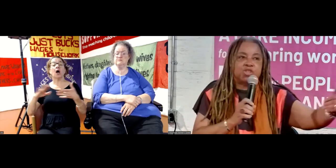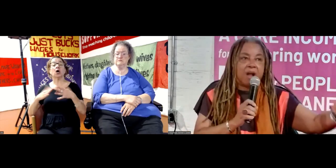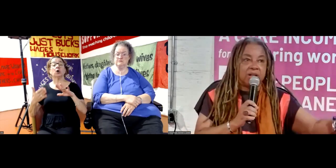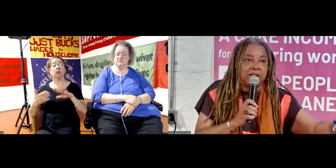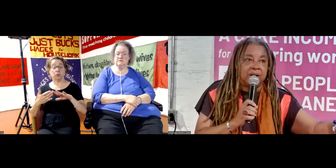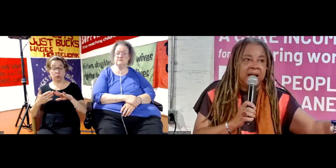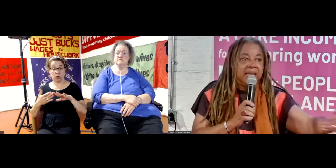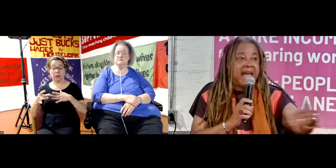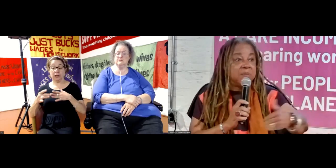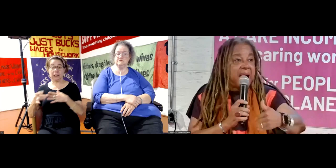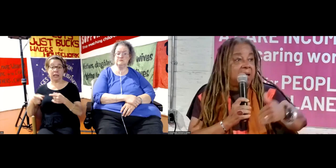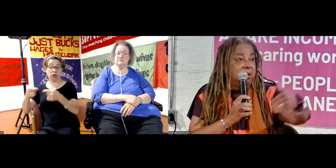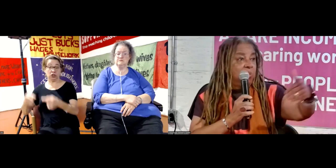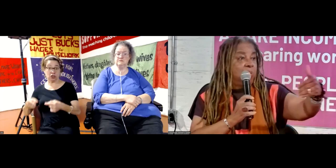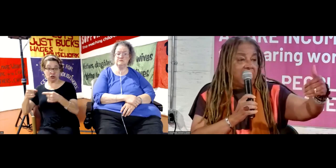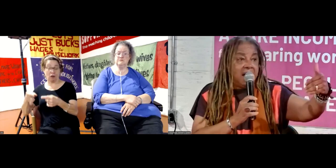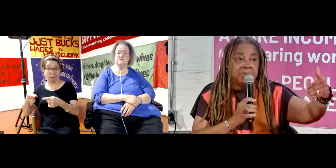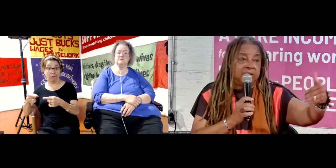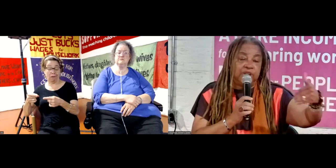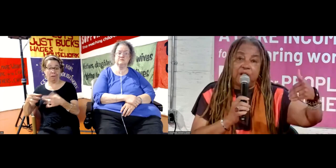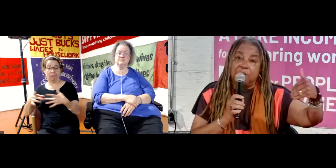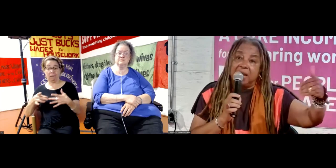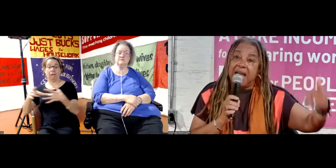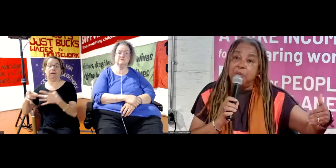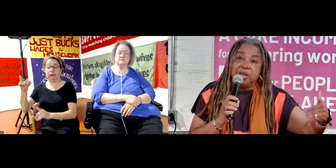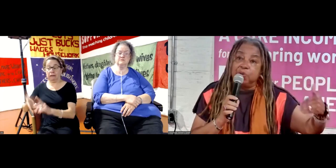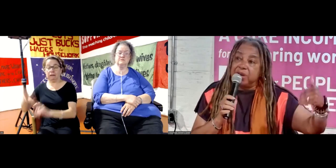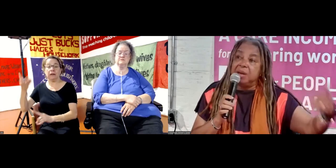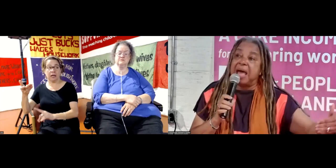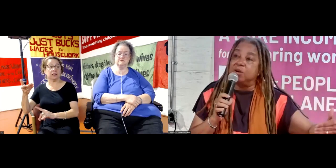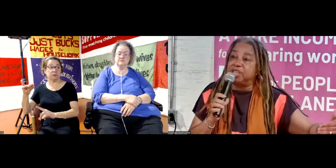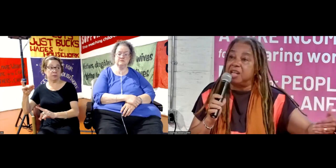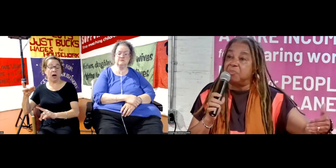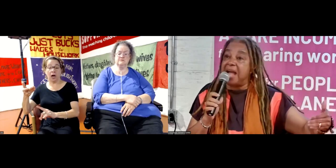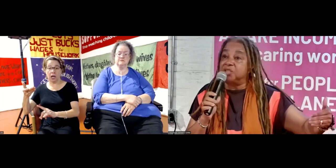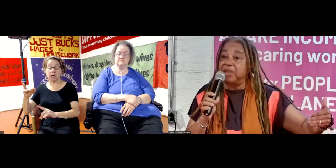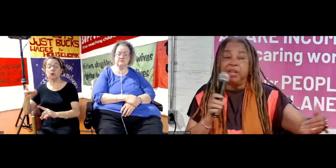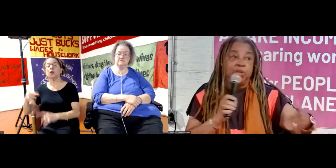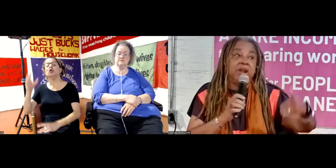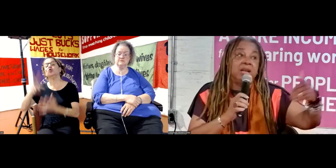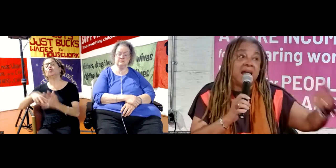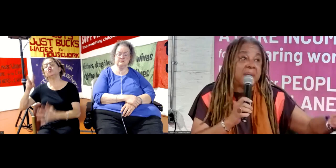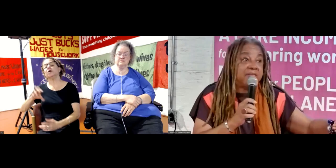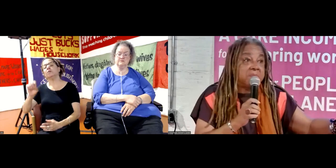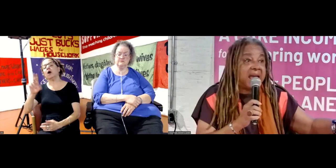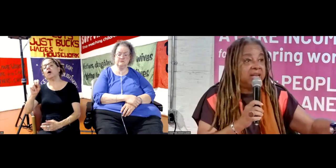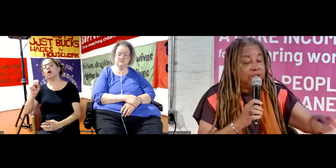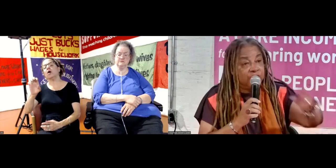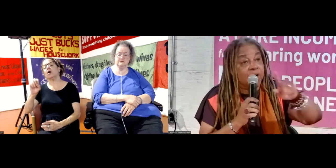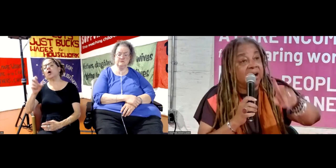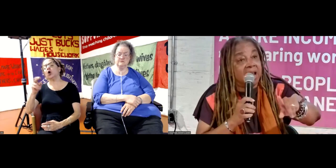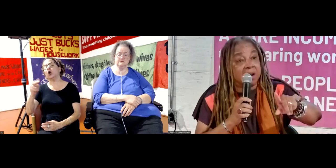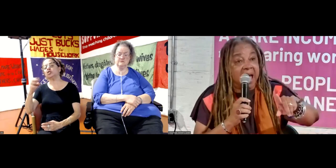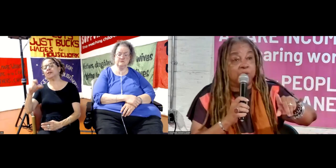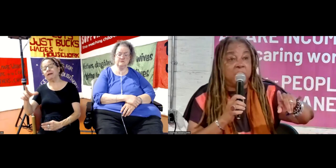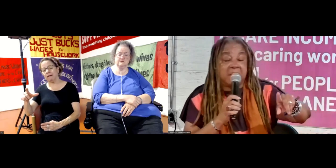community-led struggle led by, you know, a lot. Then you read about Ocean Hill, Brownsville, you hear a lot about the men, you